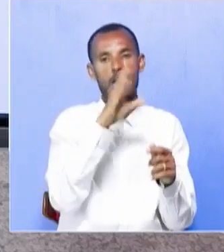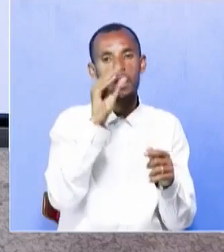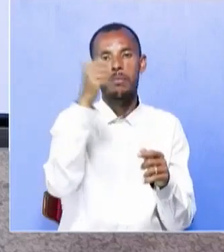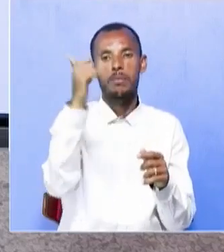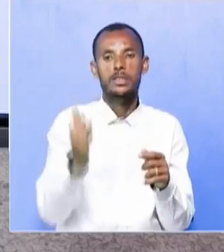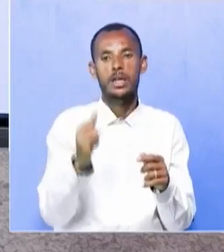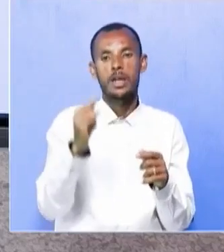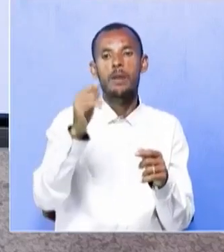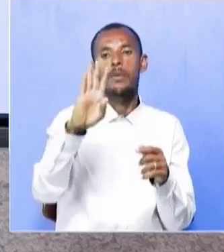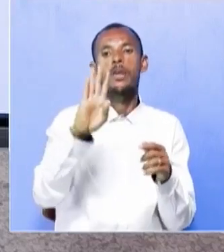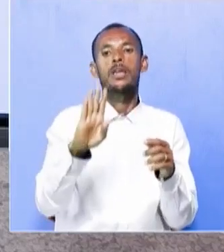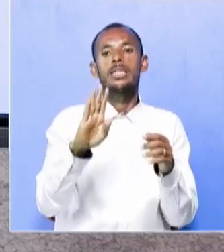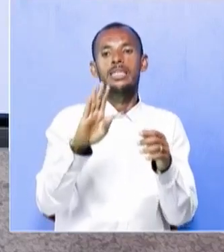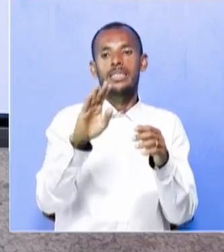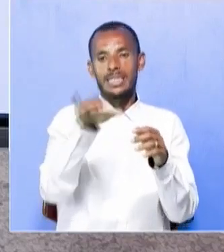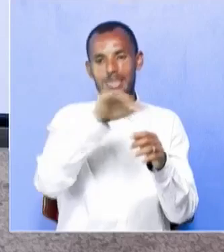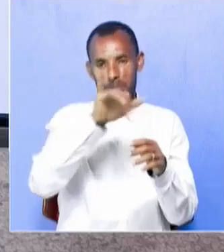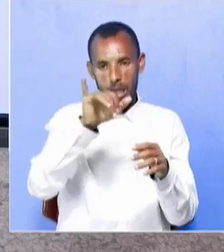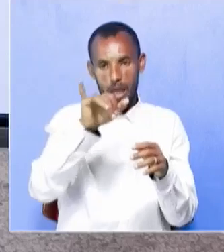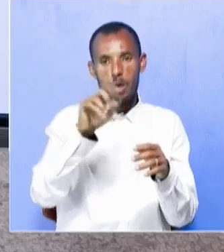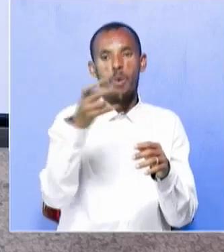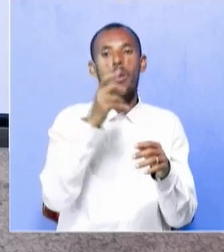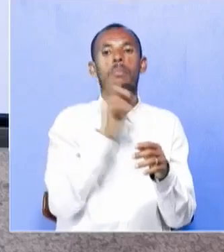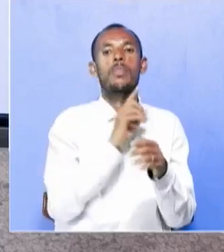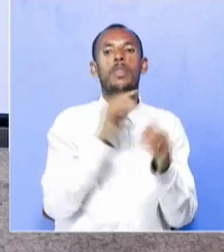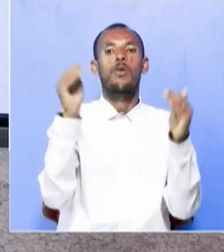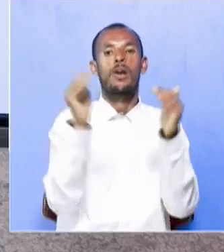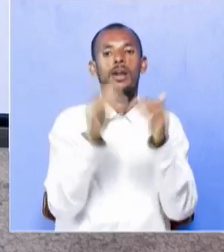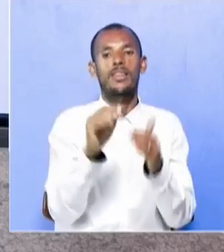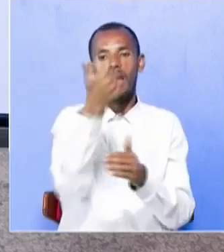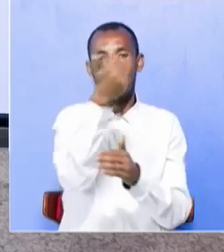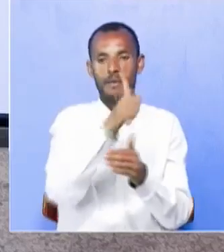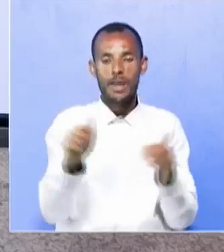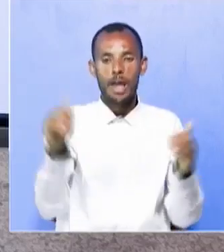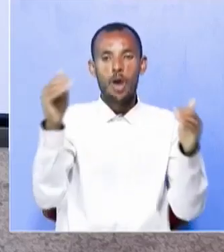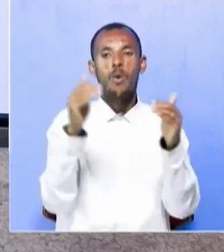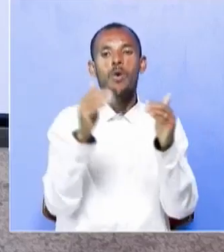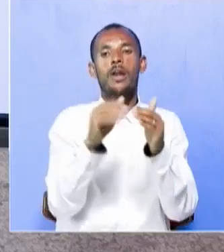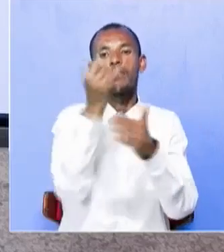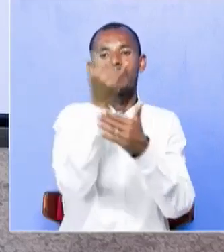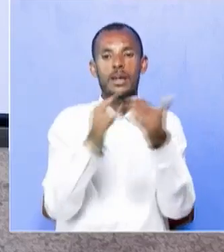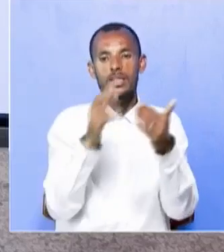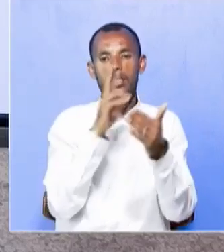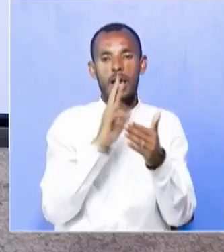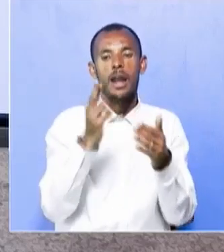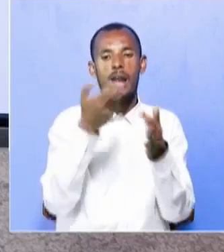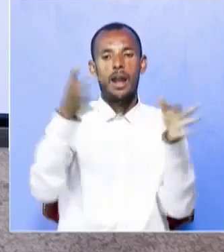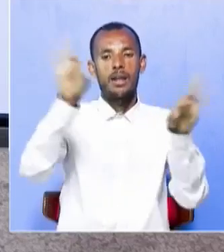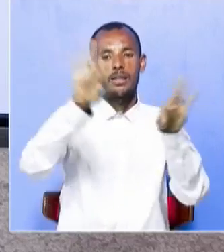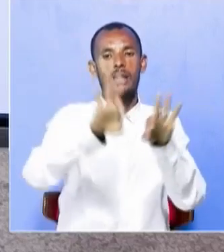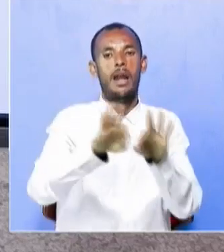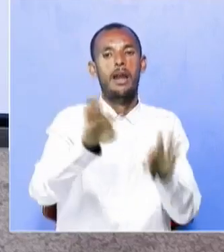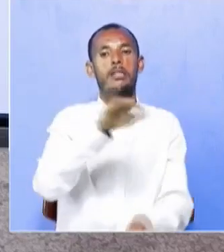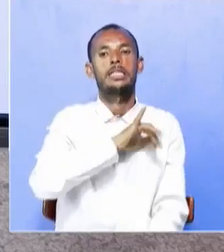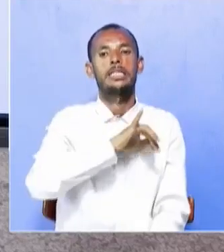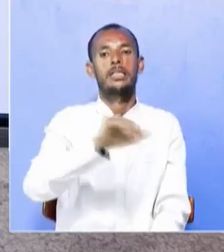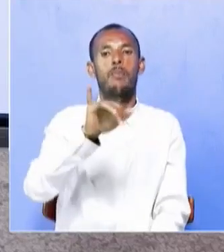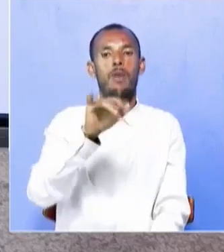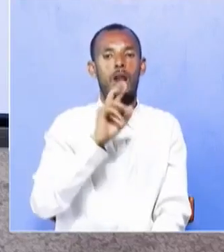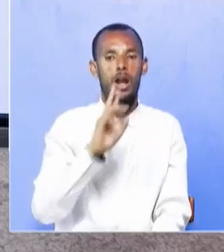and the same shape. And every congruent figures are necessarily similar,